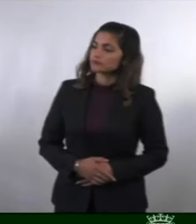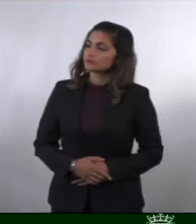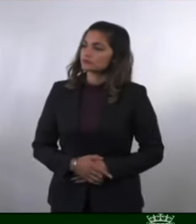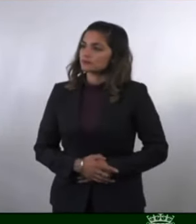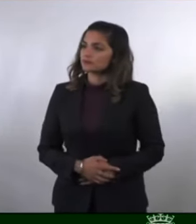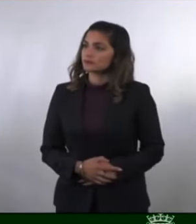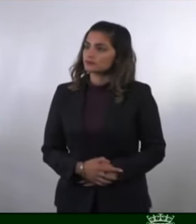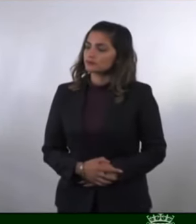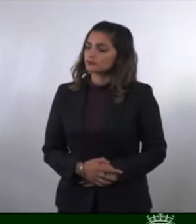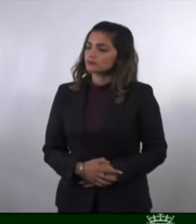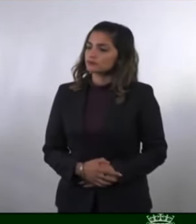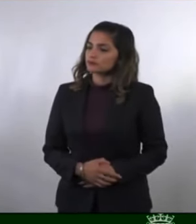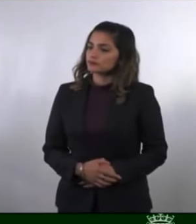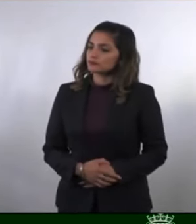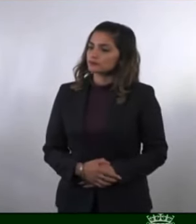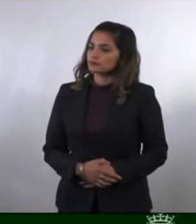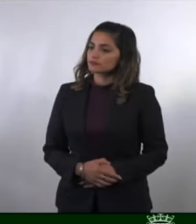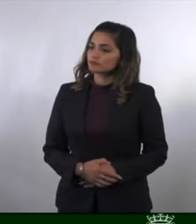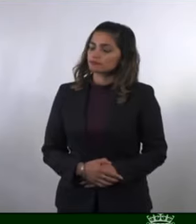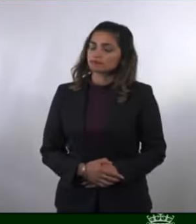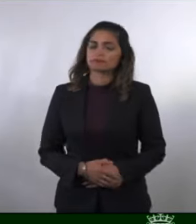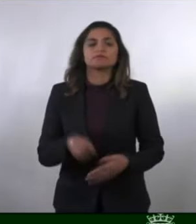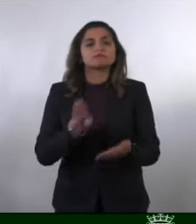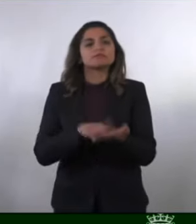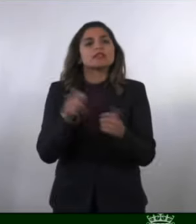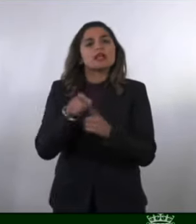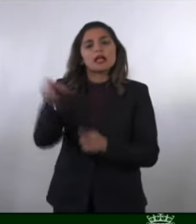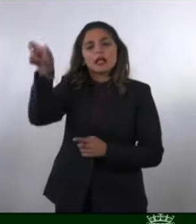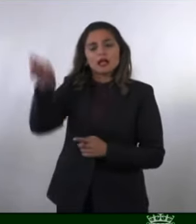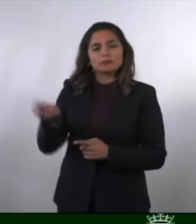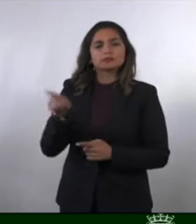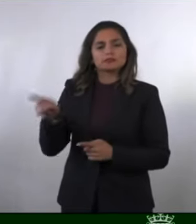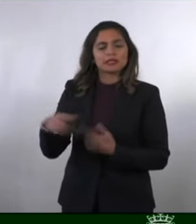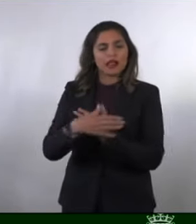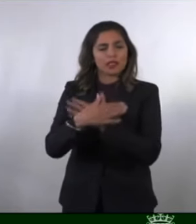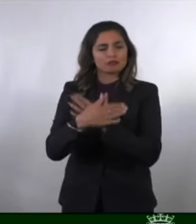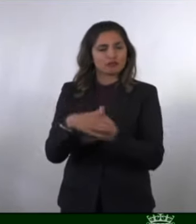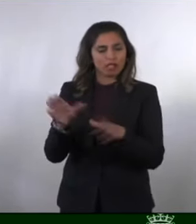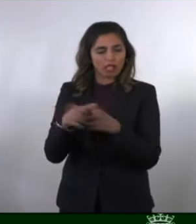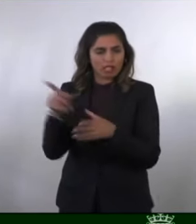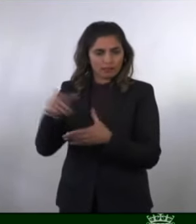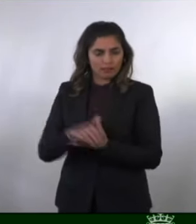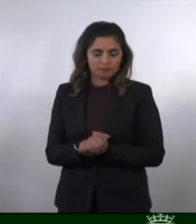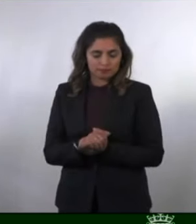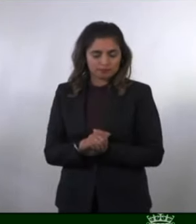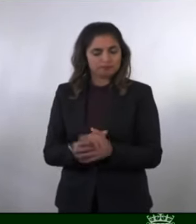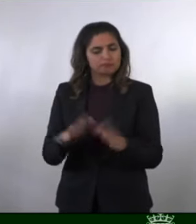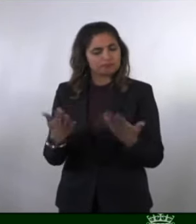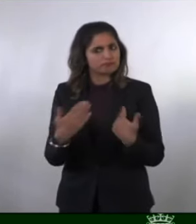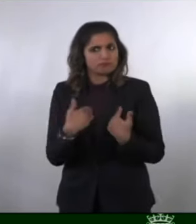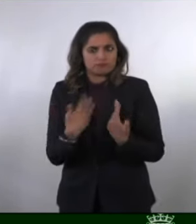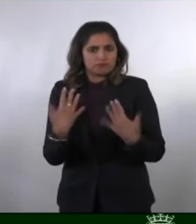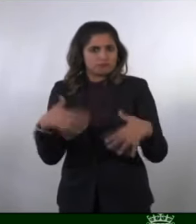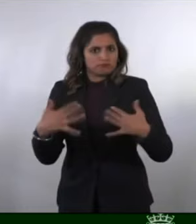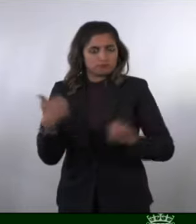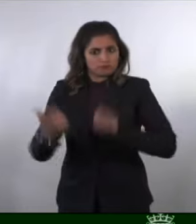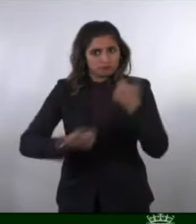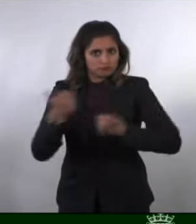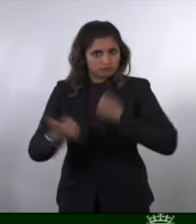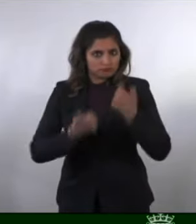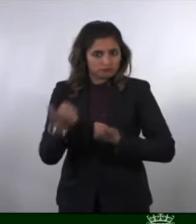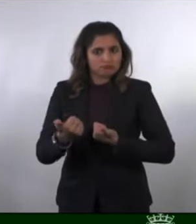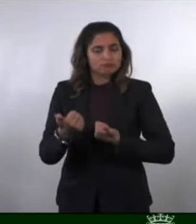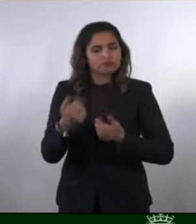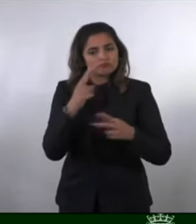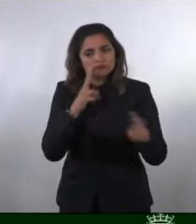to test students, enabling them to travel home for Christmas, and I commend the work of St Andrews University in my constituency of North East Fife, who have stepped in to